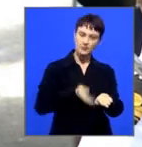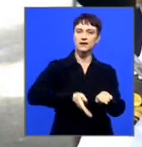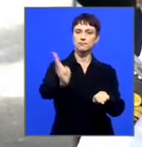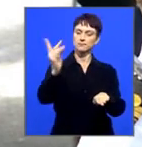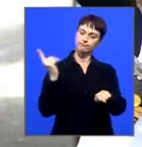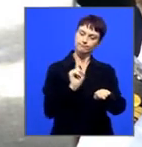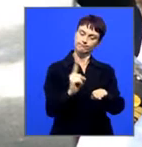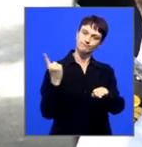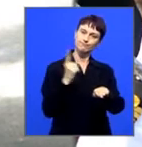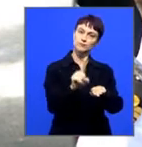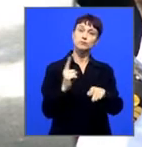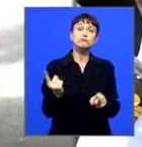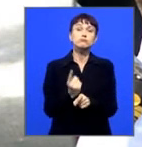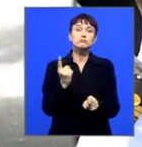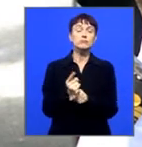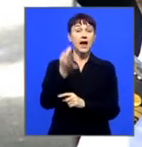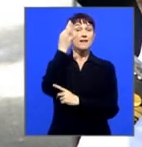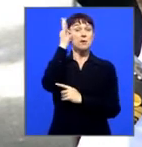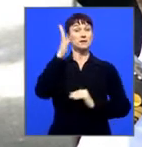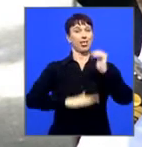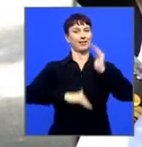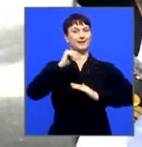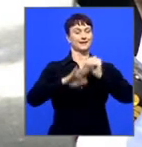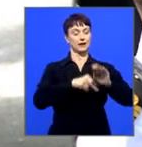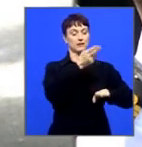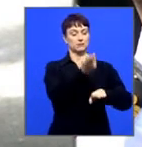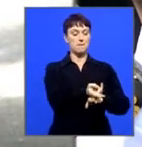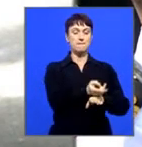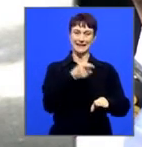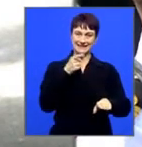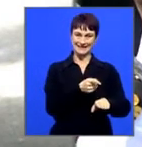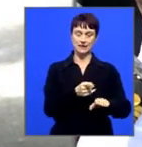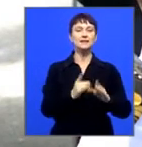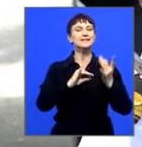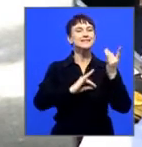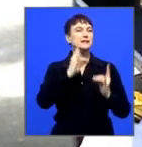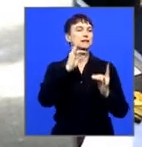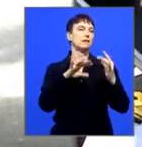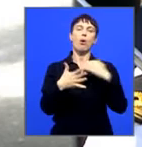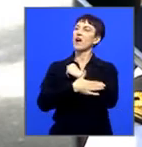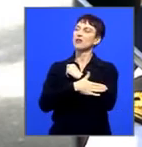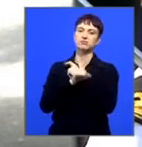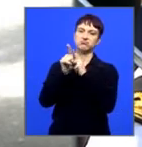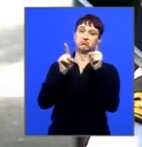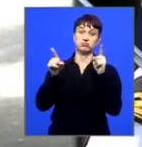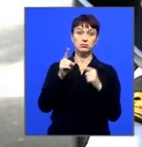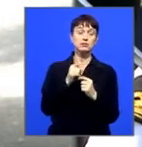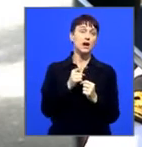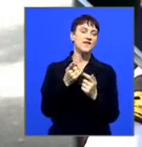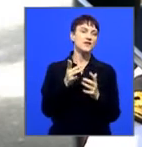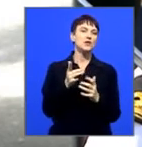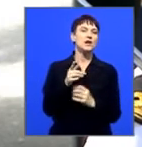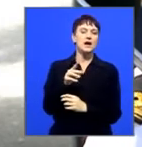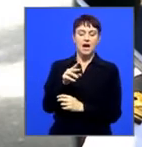traditionally takes place in the principal government building or of a country or city. Well, one of the most famous people to lie in